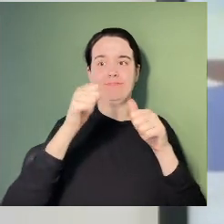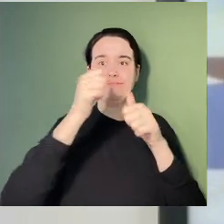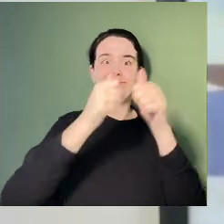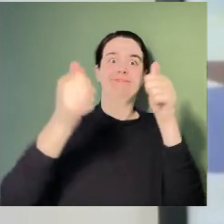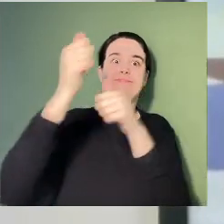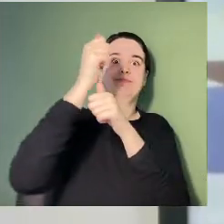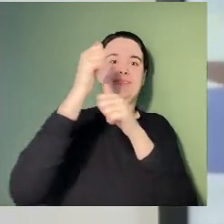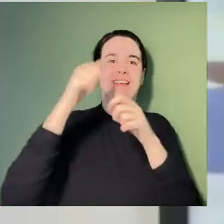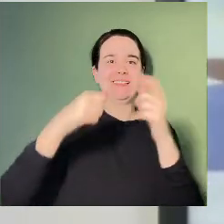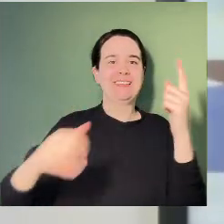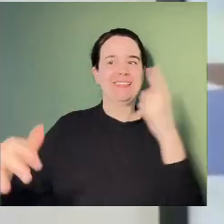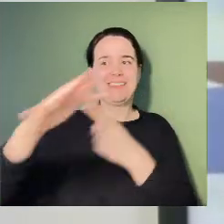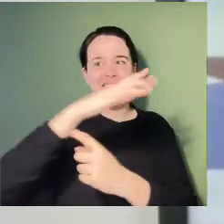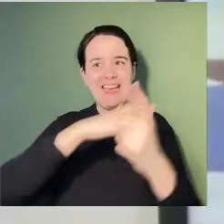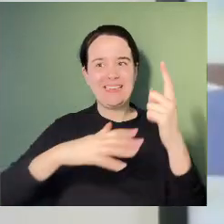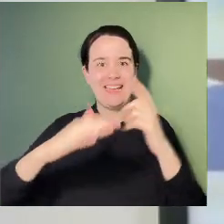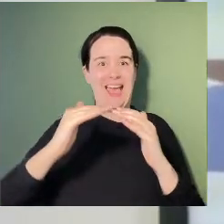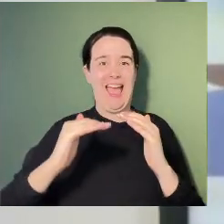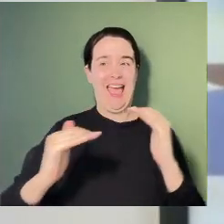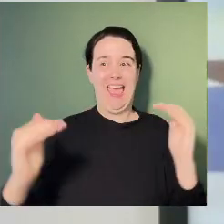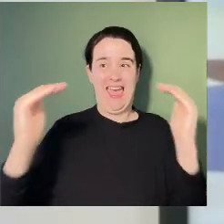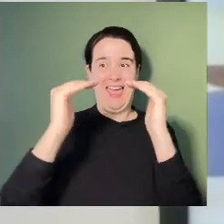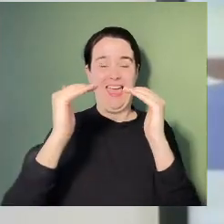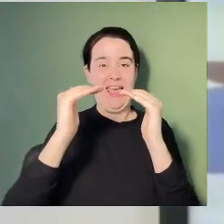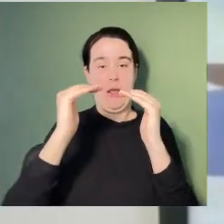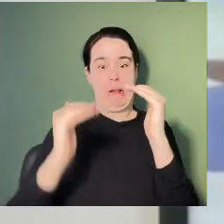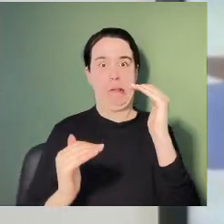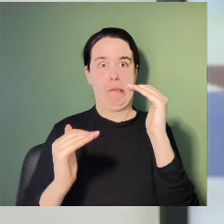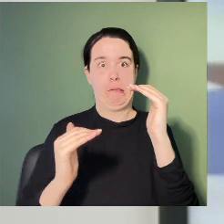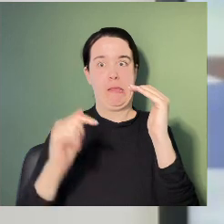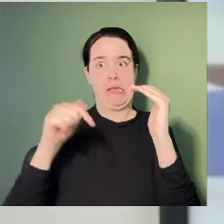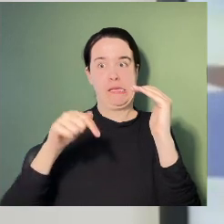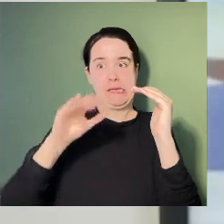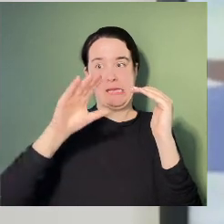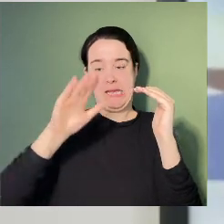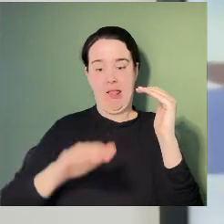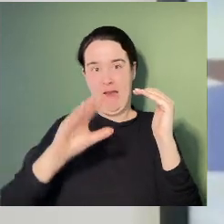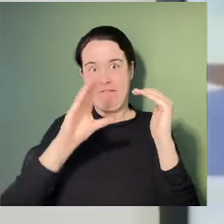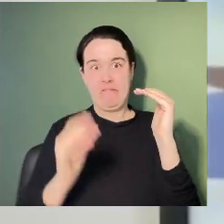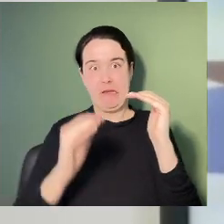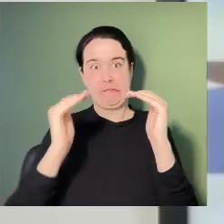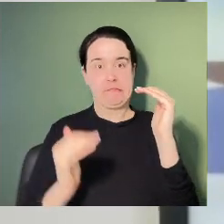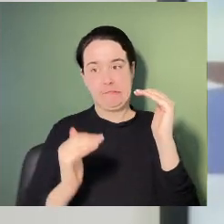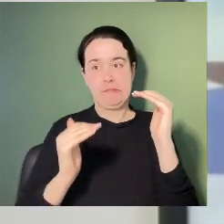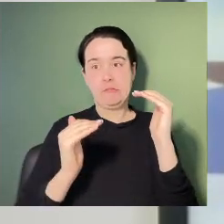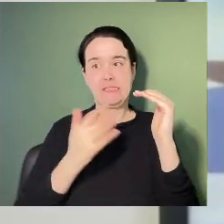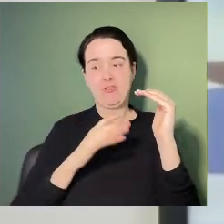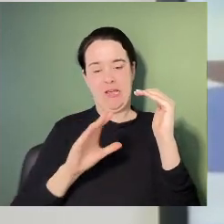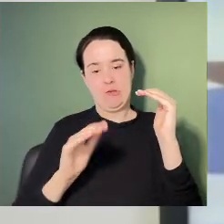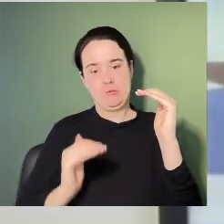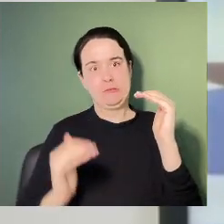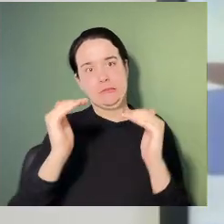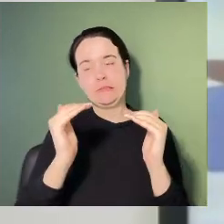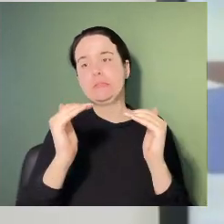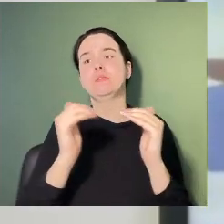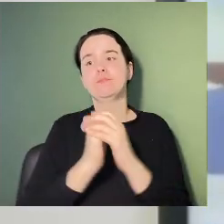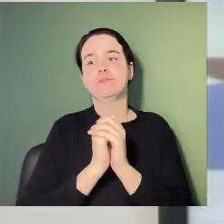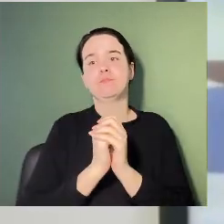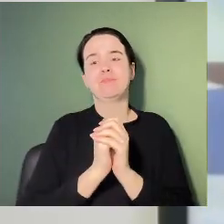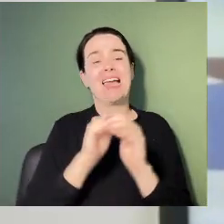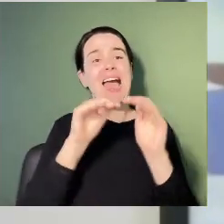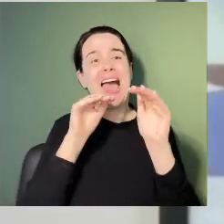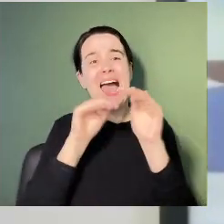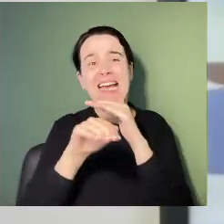highly unequal as South Africa. So we generally do have issues of access to